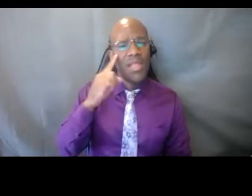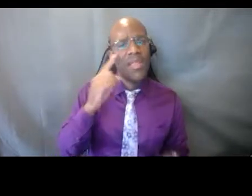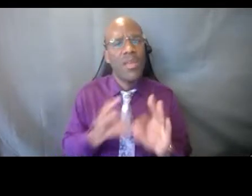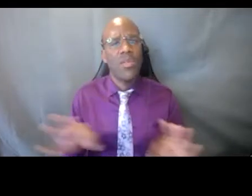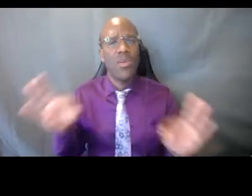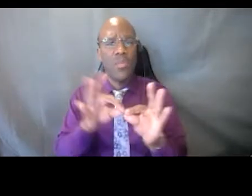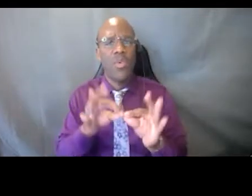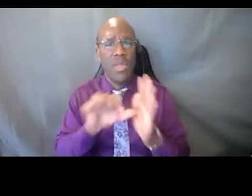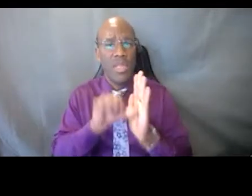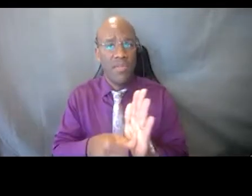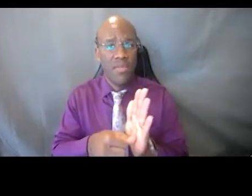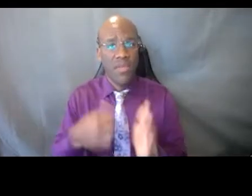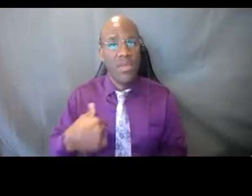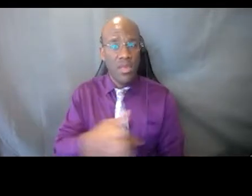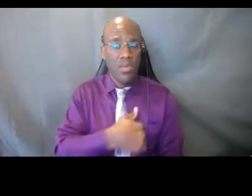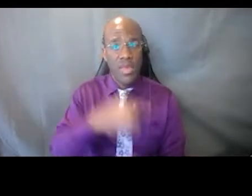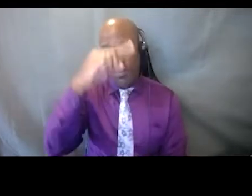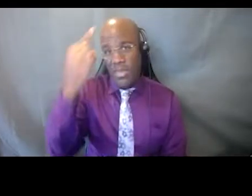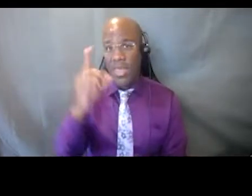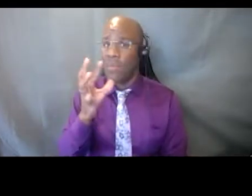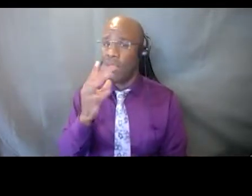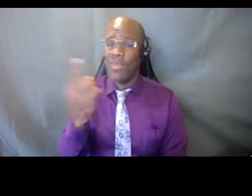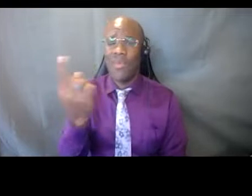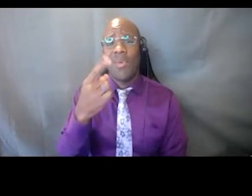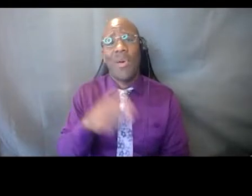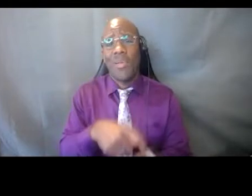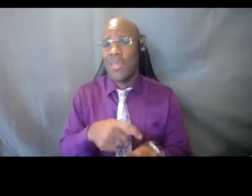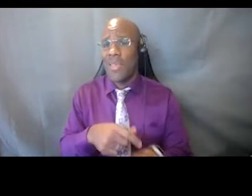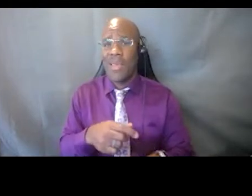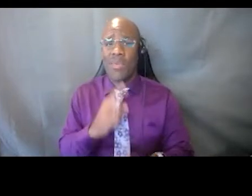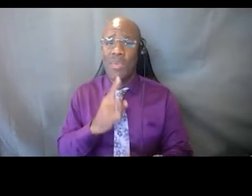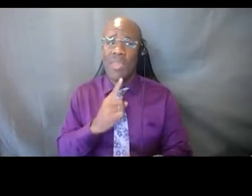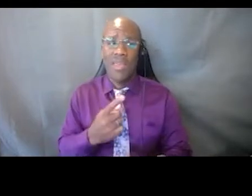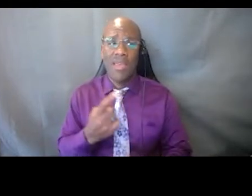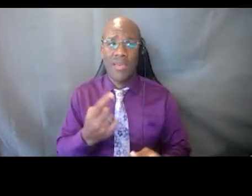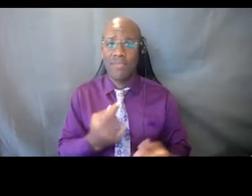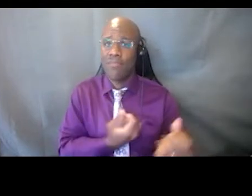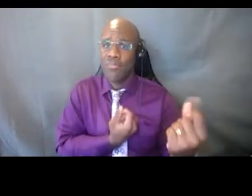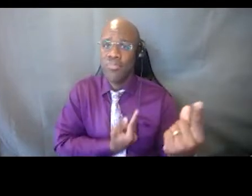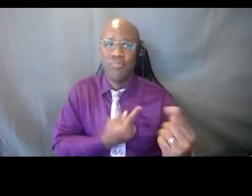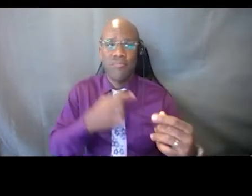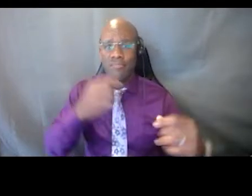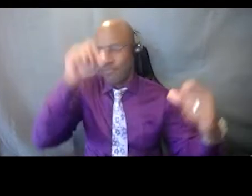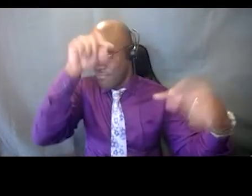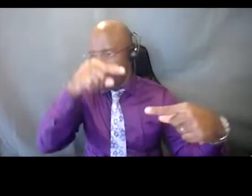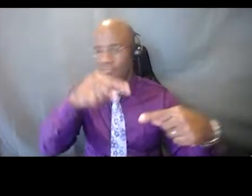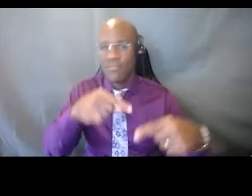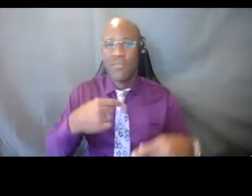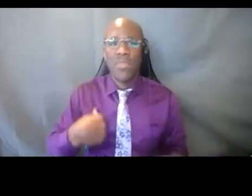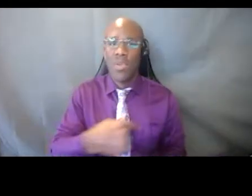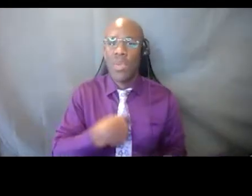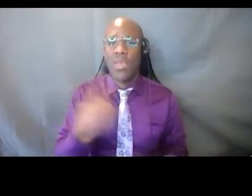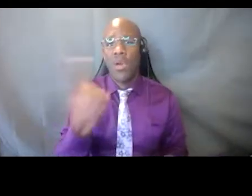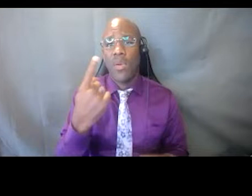as Black mothers feel that way all the time. As Dr. Morgan stated, we code switch. And this statement from